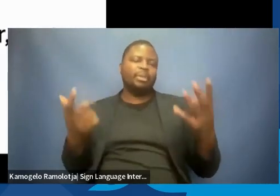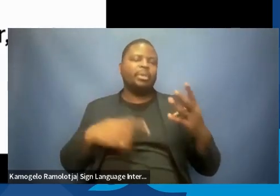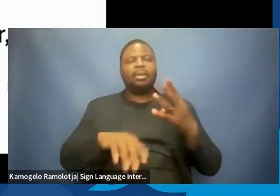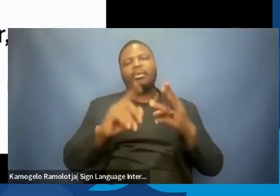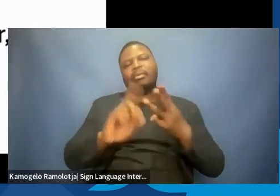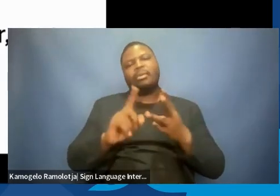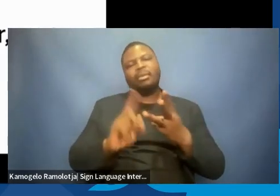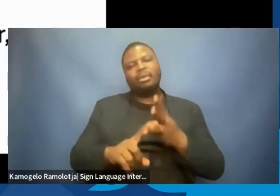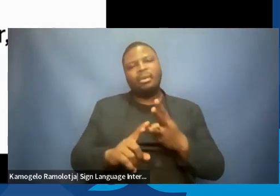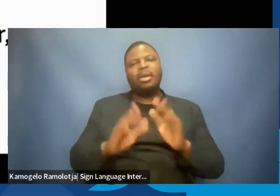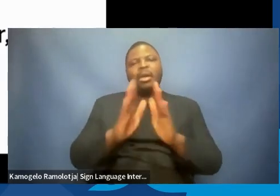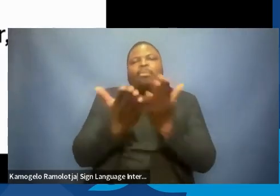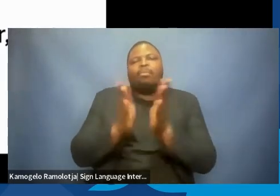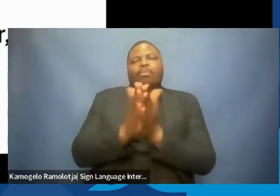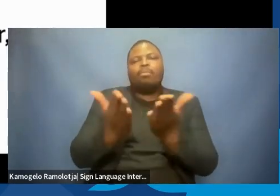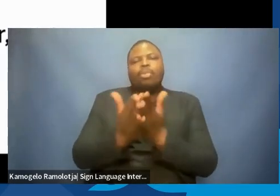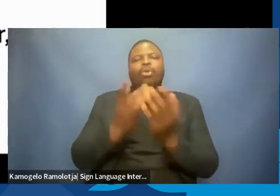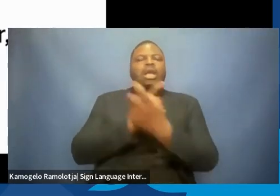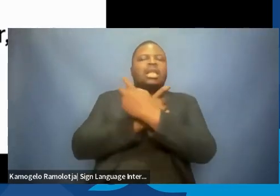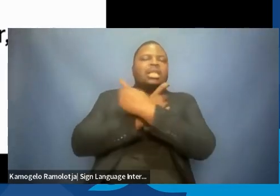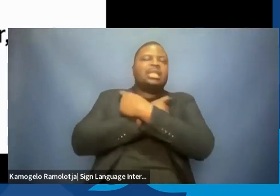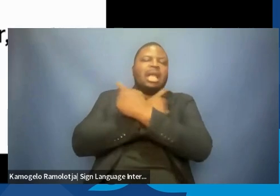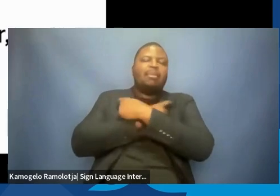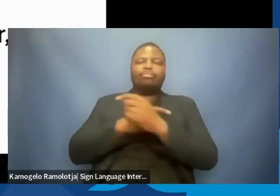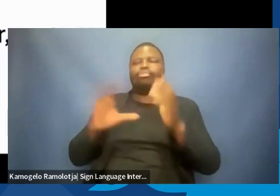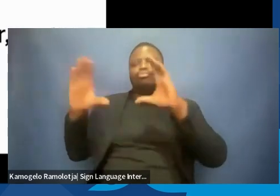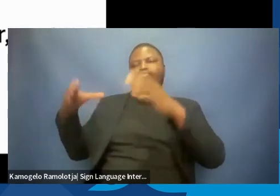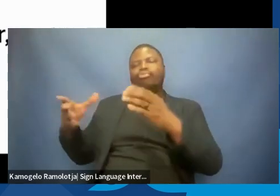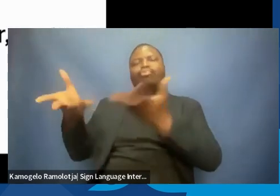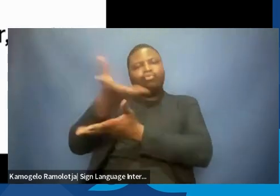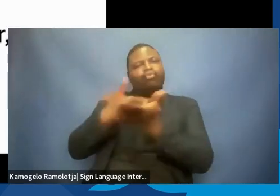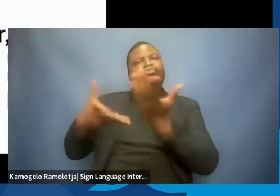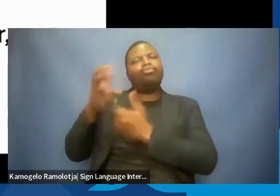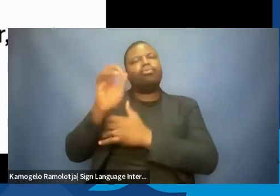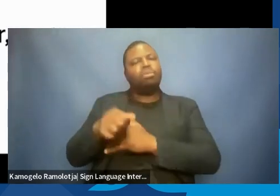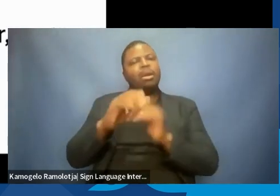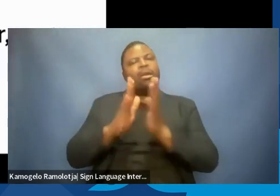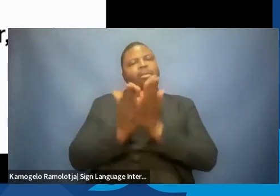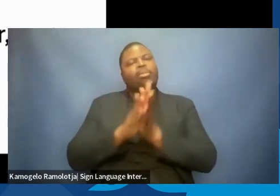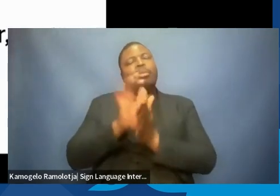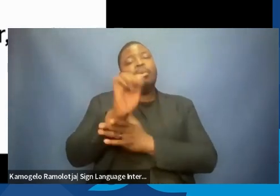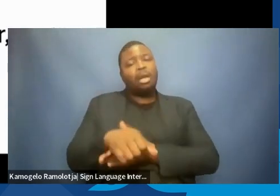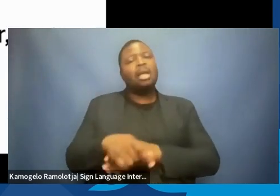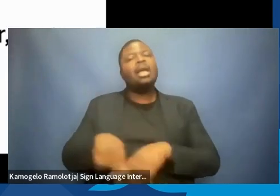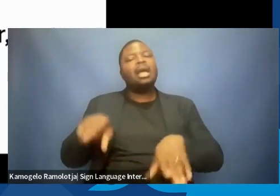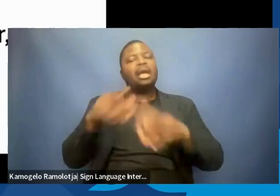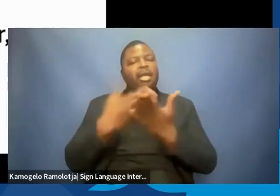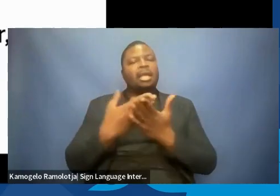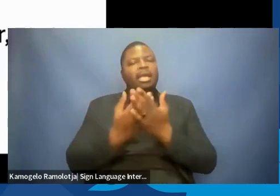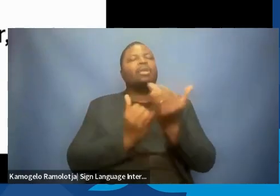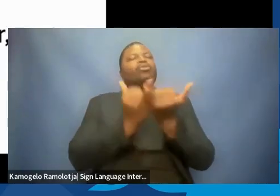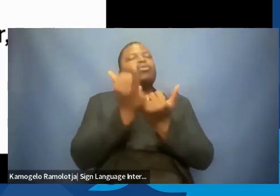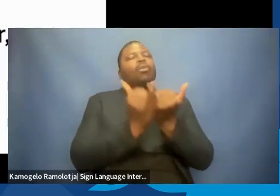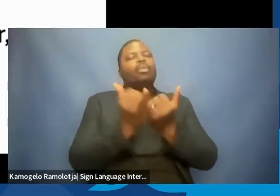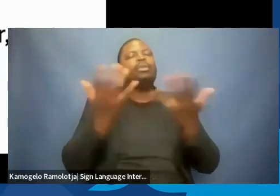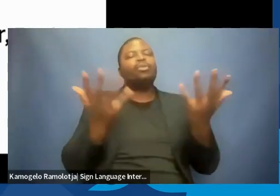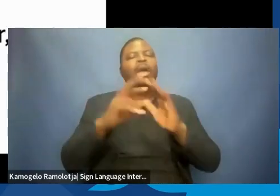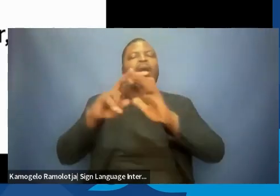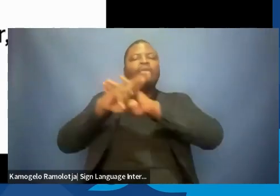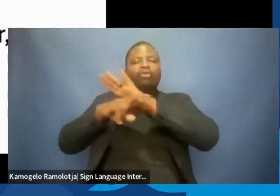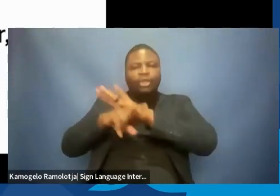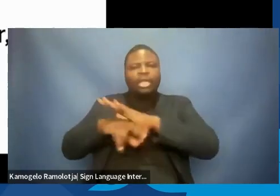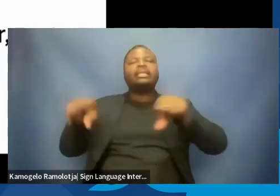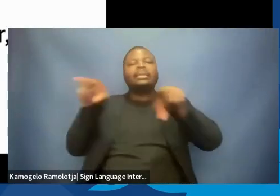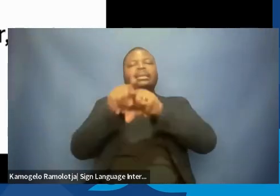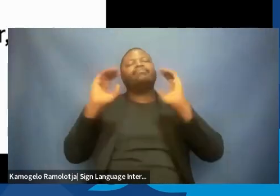outings, sporting activities, yoga for relaxation, and a book club. So most of the sites have a book club. The